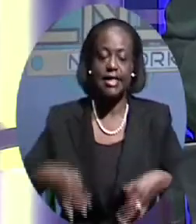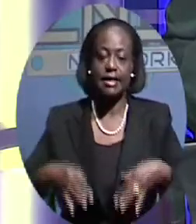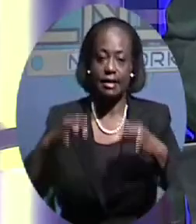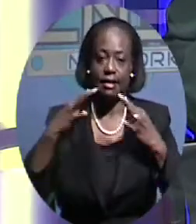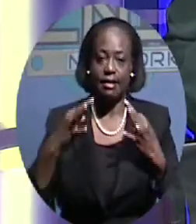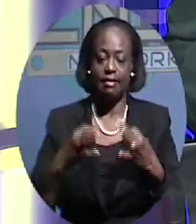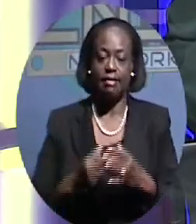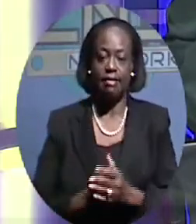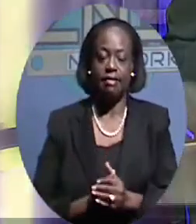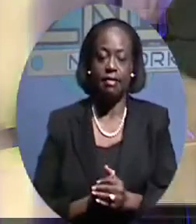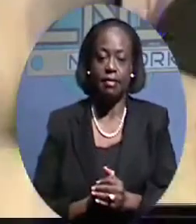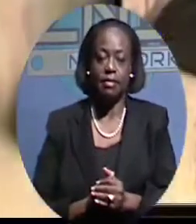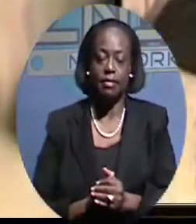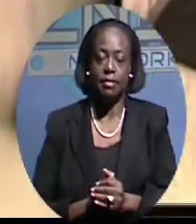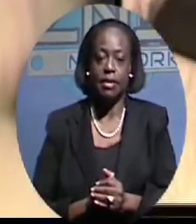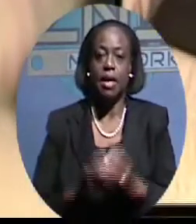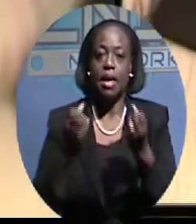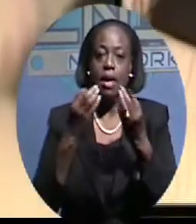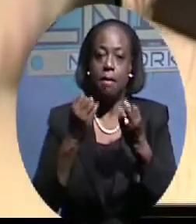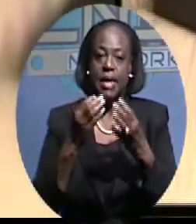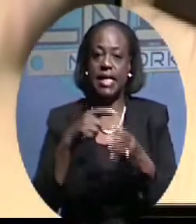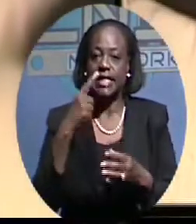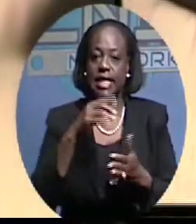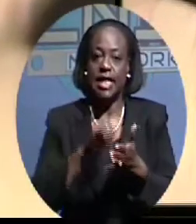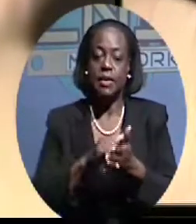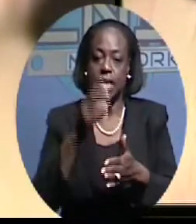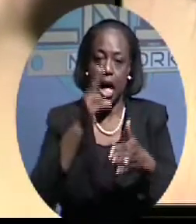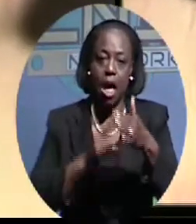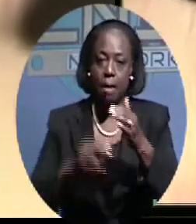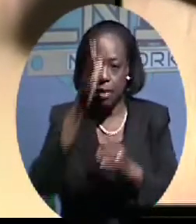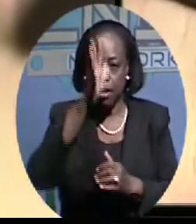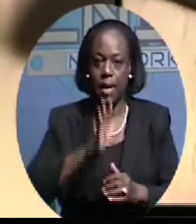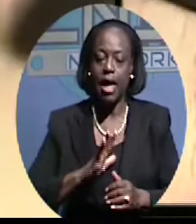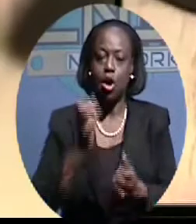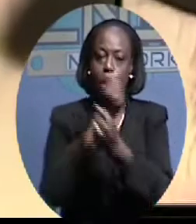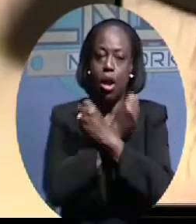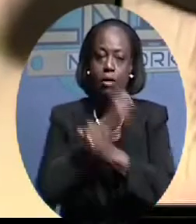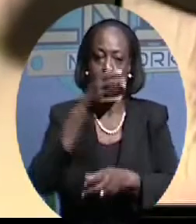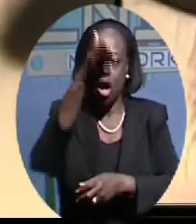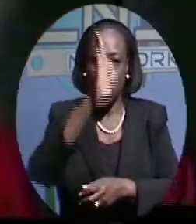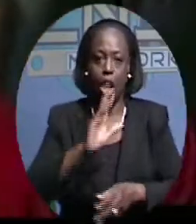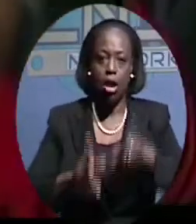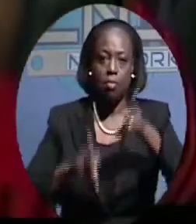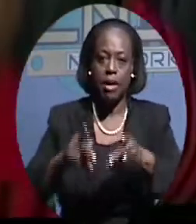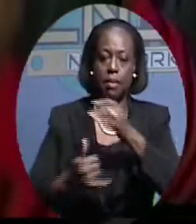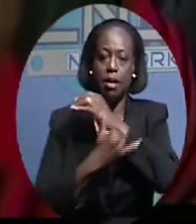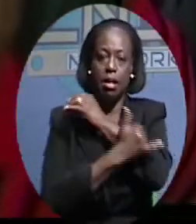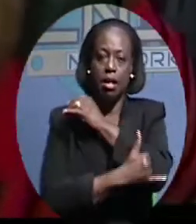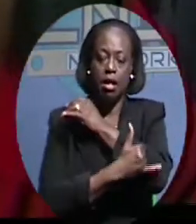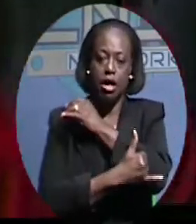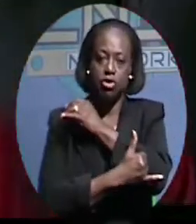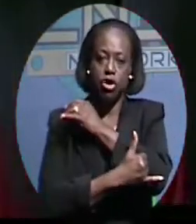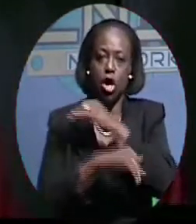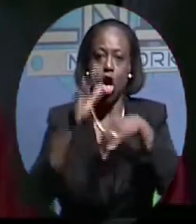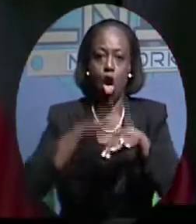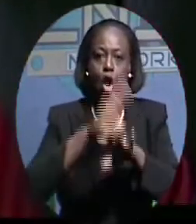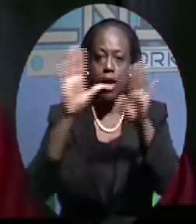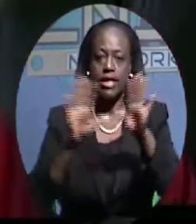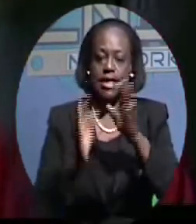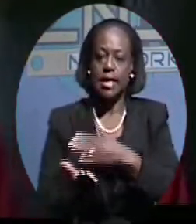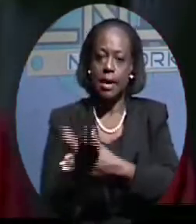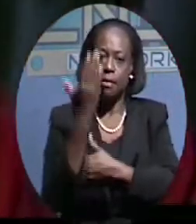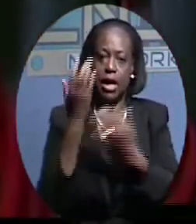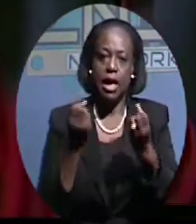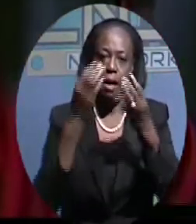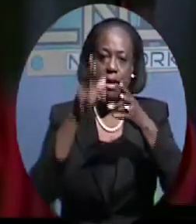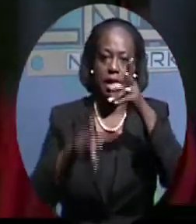story. Many have described him as a humble man that loved God, people, and his country. On Sunday morning, hundreds of persons